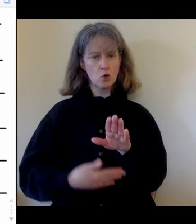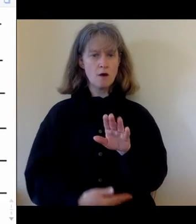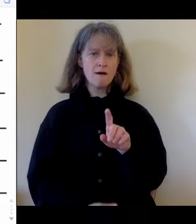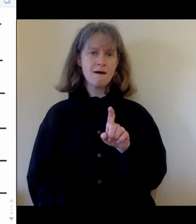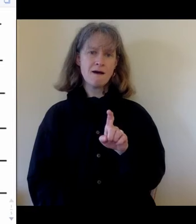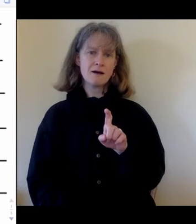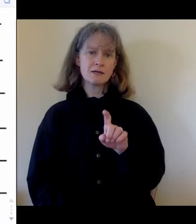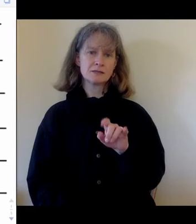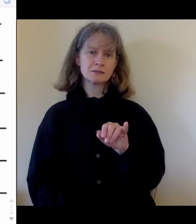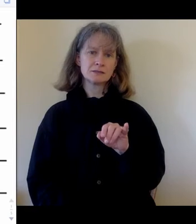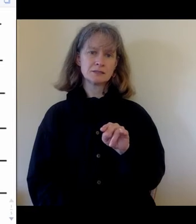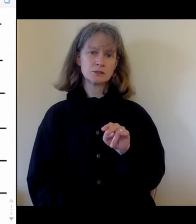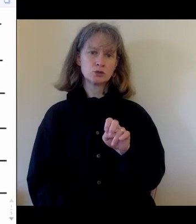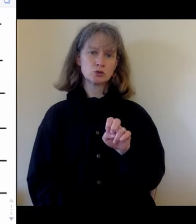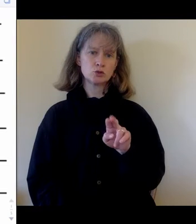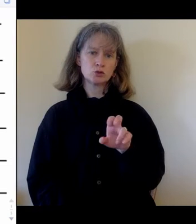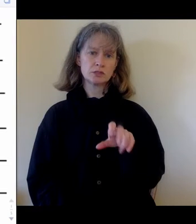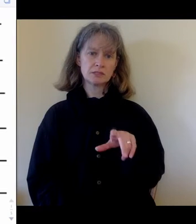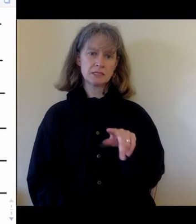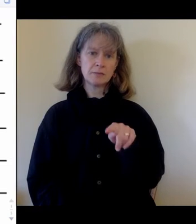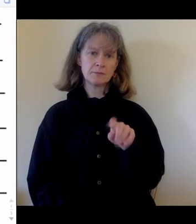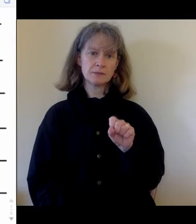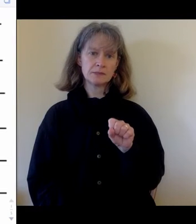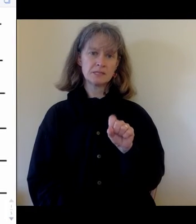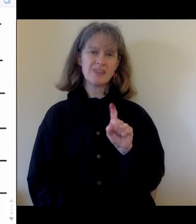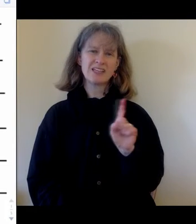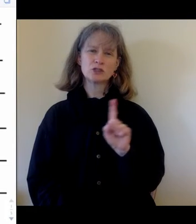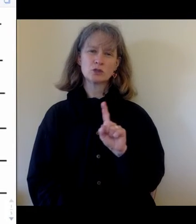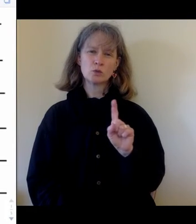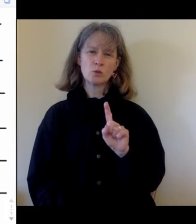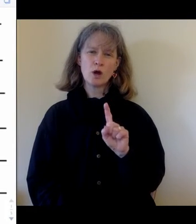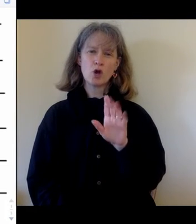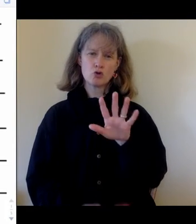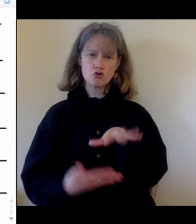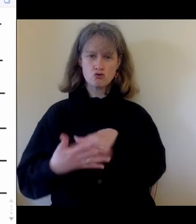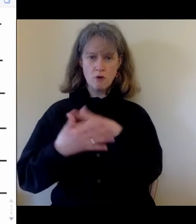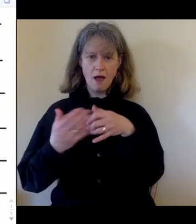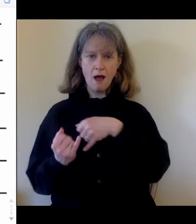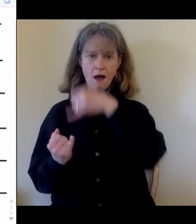x-intercepts are where your graph crosses the x-axis.